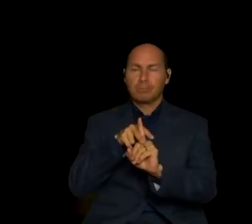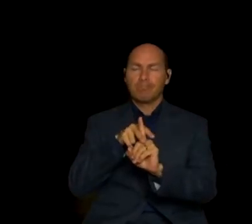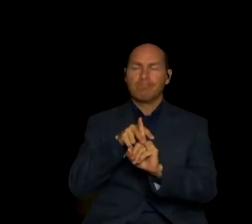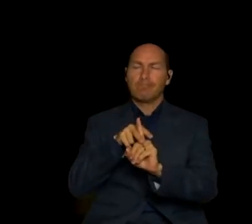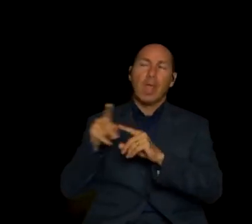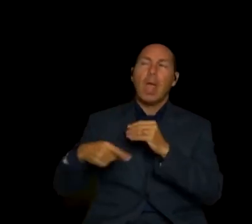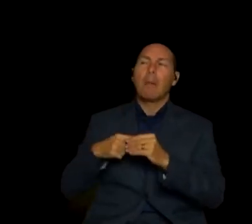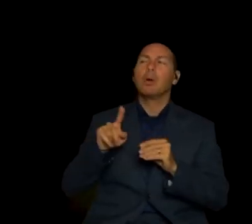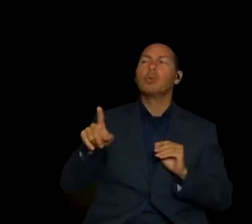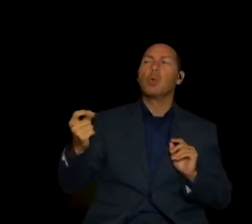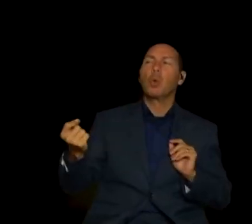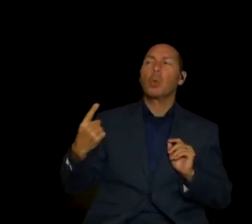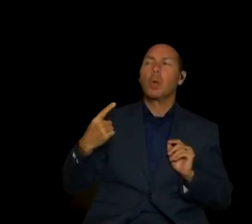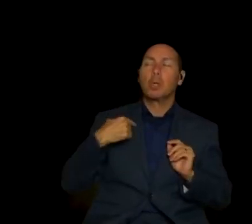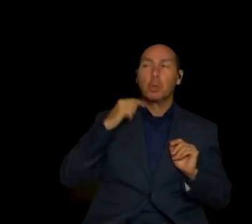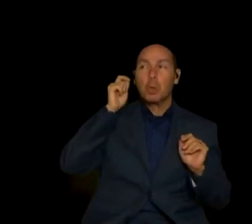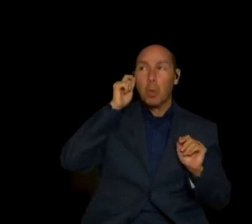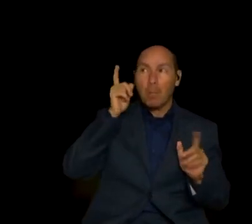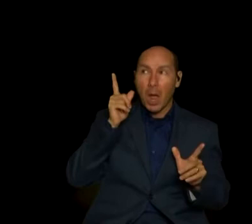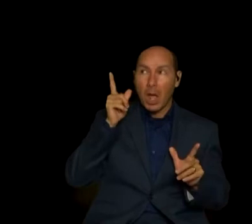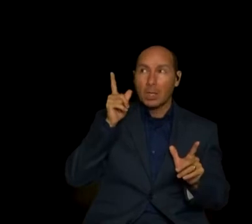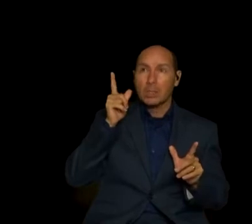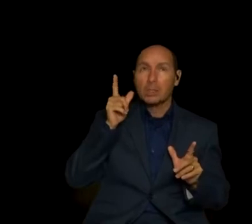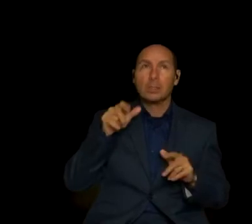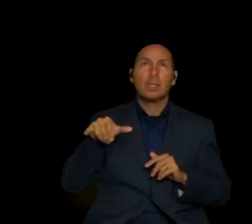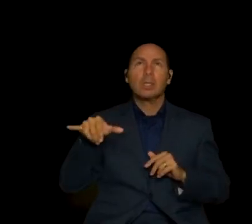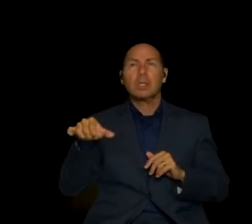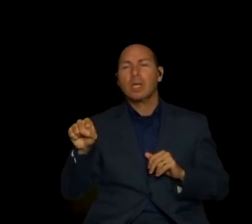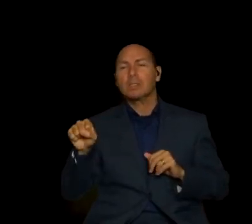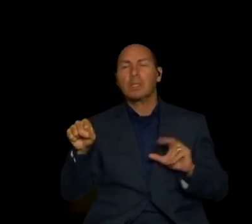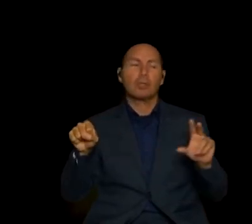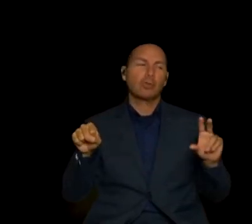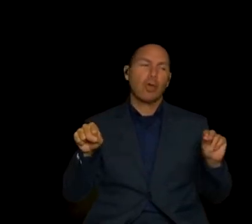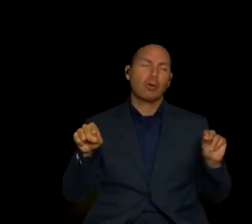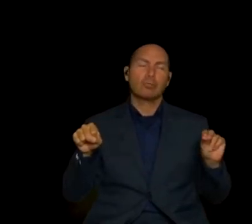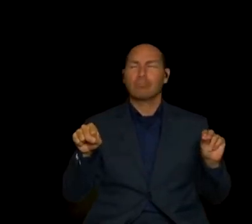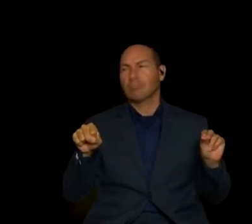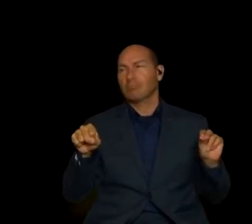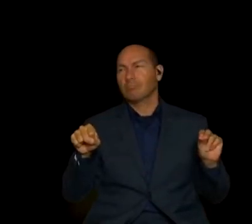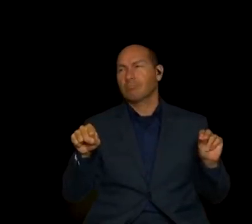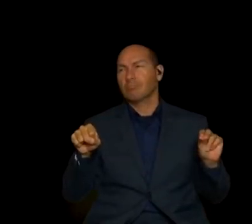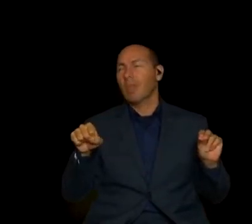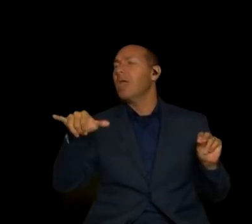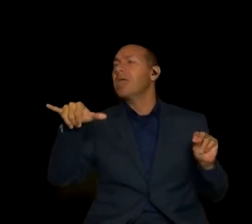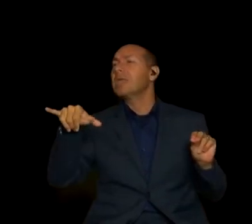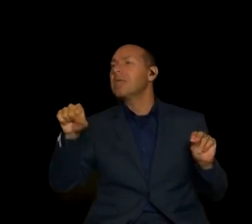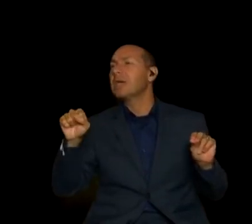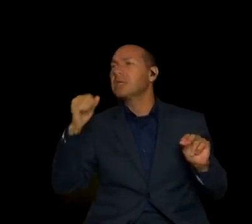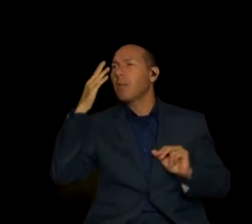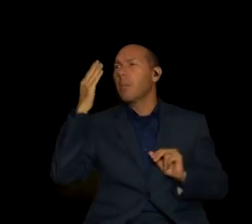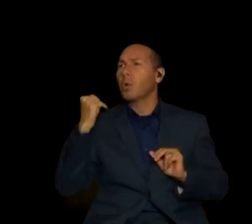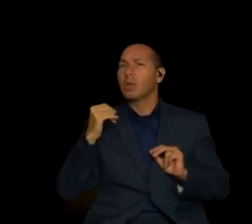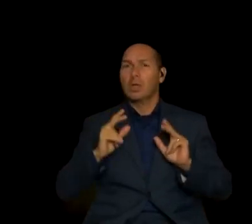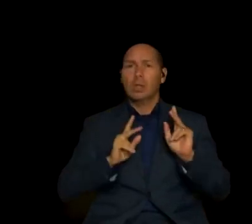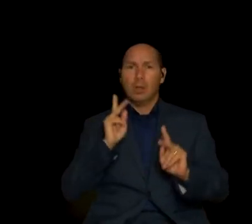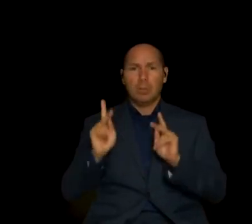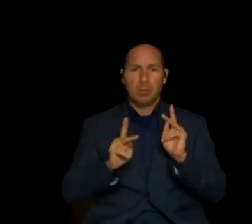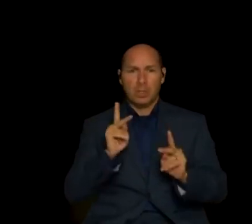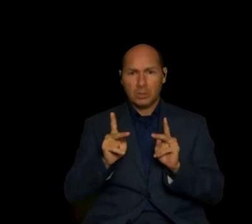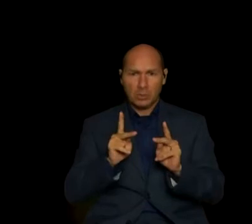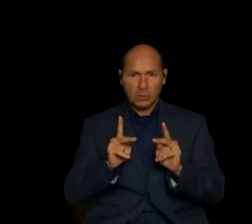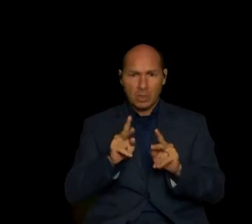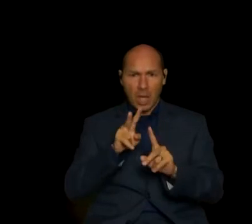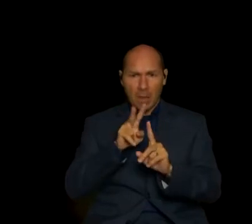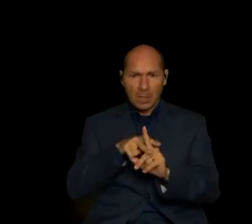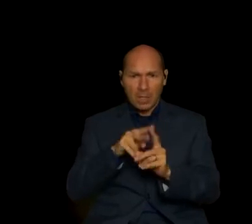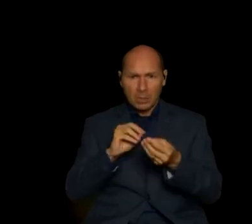whether I'm surprised, yes and no. Yes, because certainly the volume has been impressive,